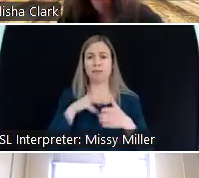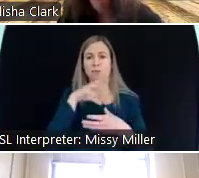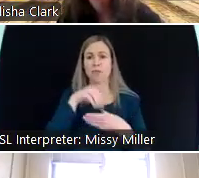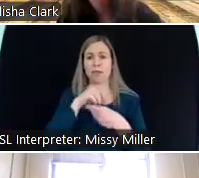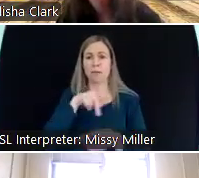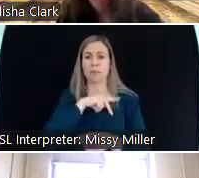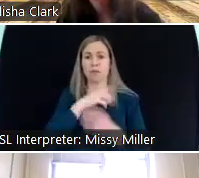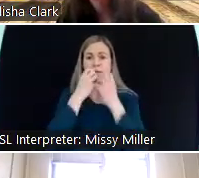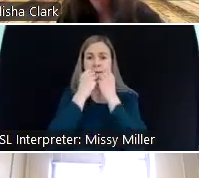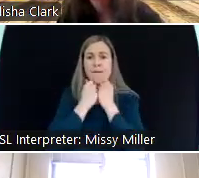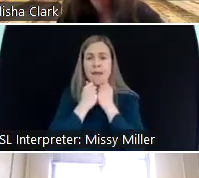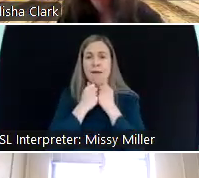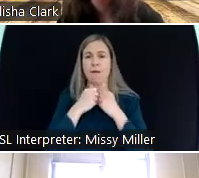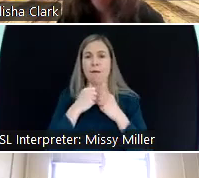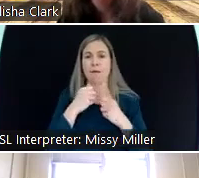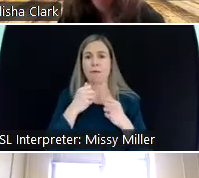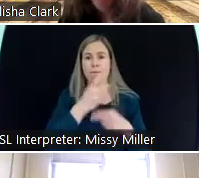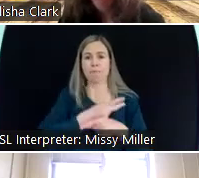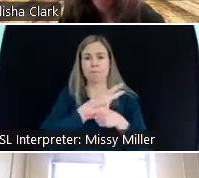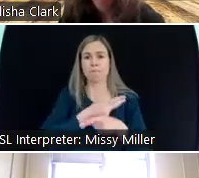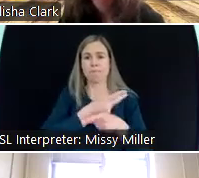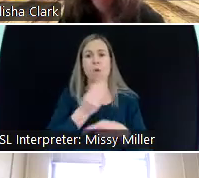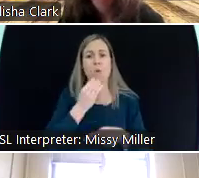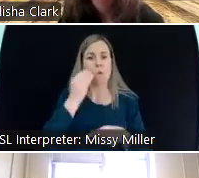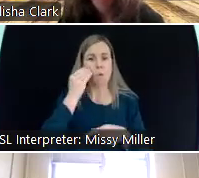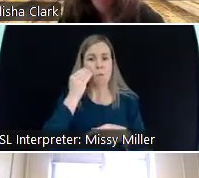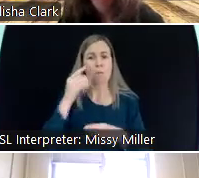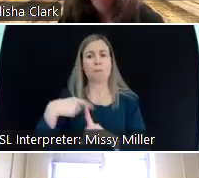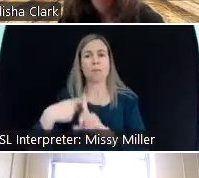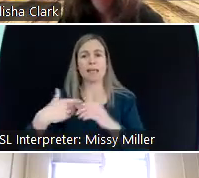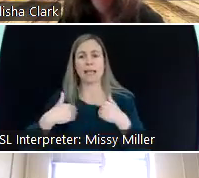also has the ABI TBI, would they